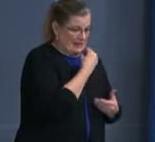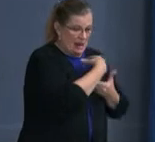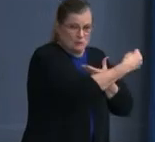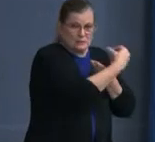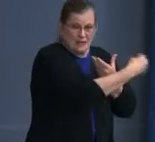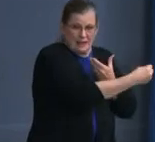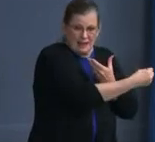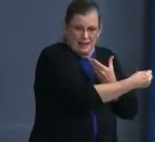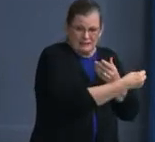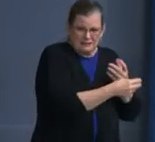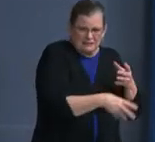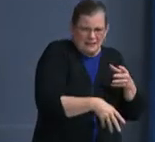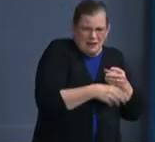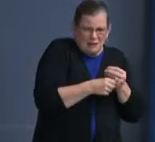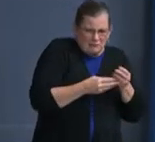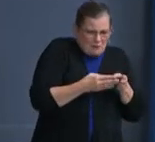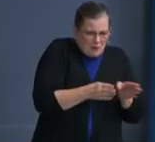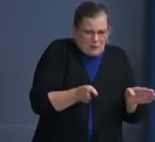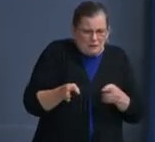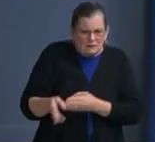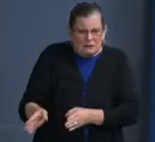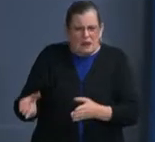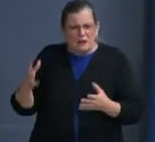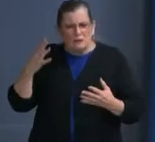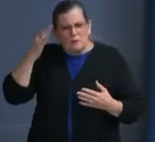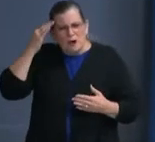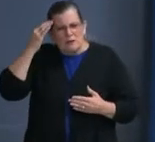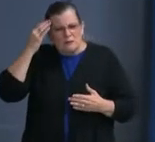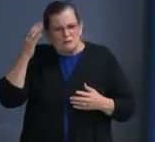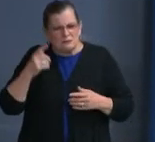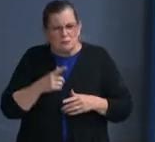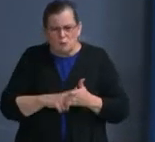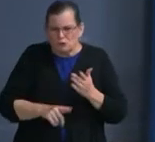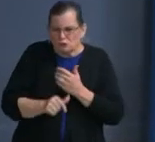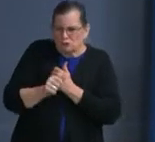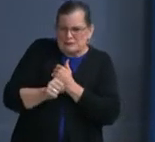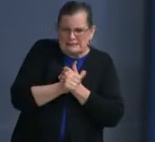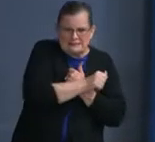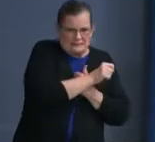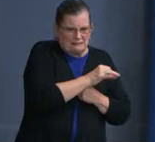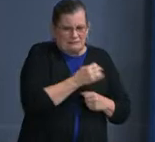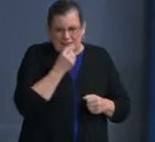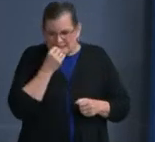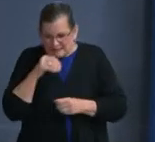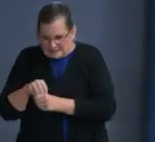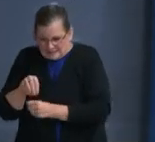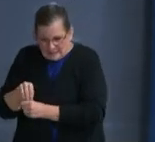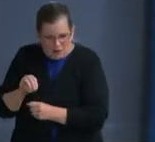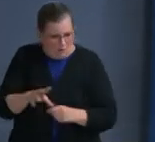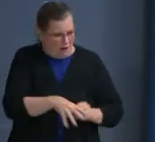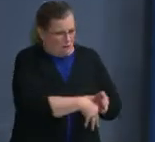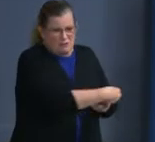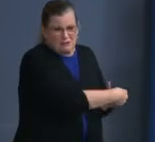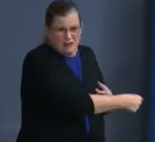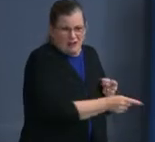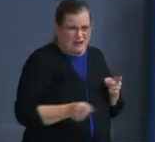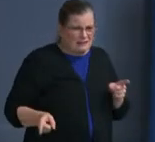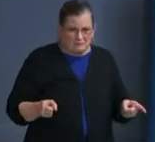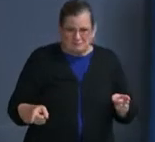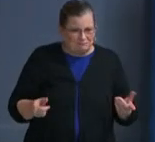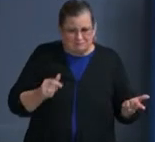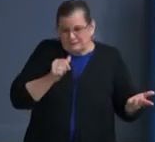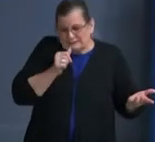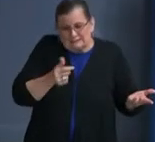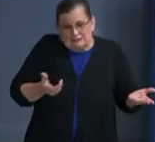health knowledge around what we know about the risk of indoor activities versus outdoor activities? It doesn't.